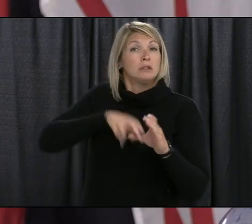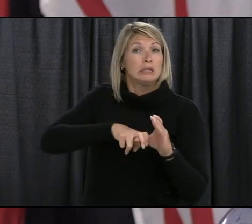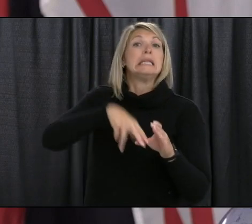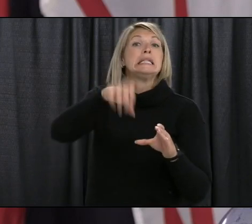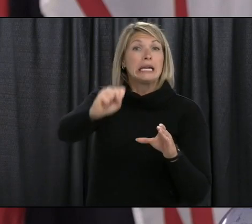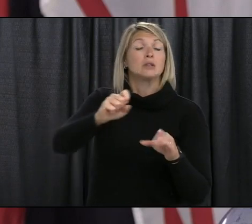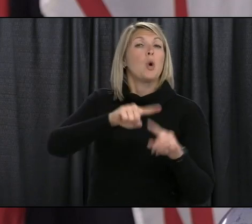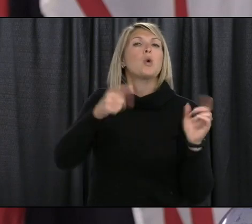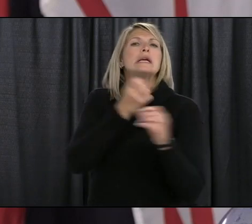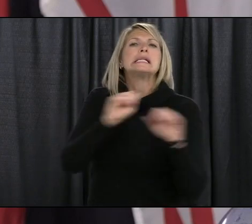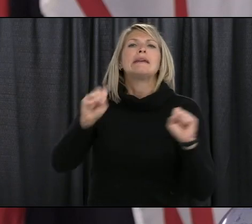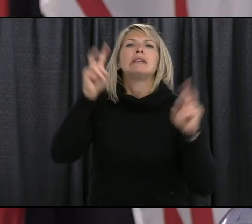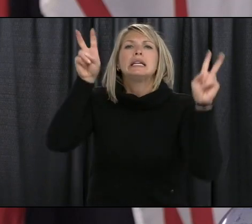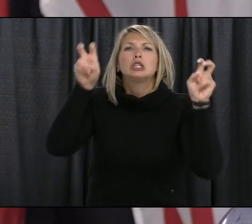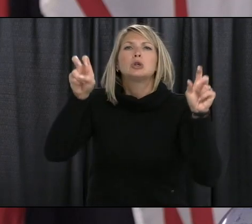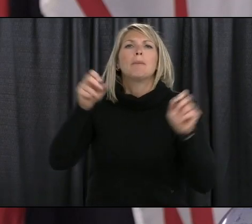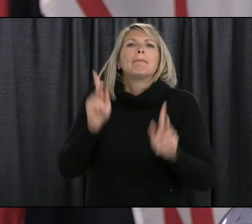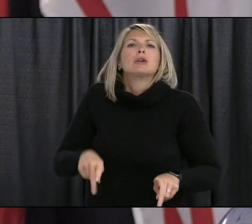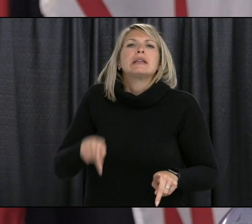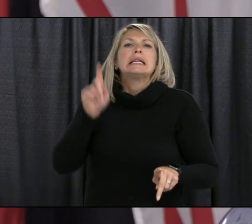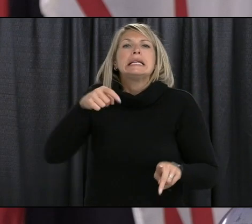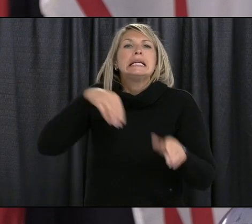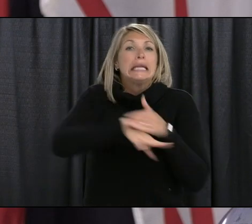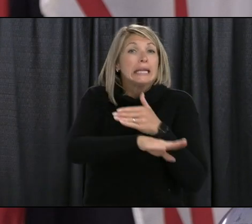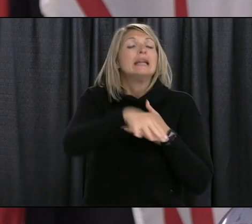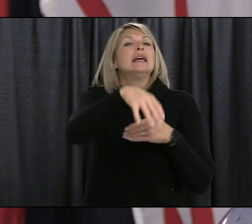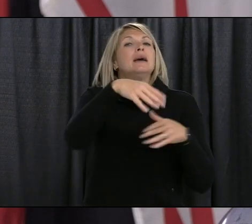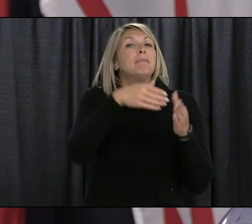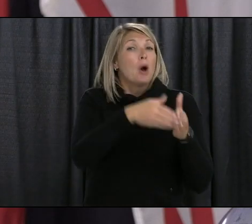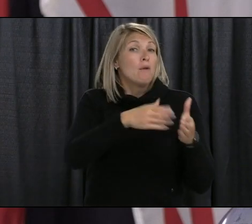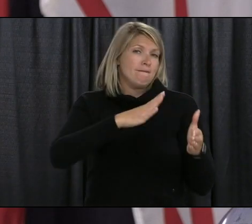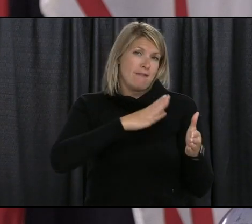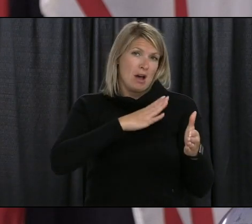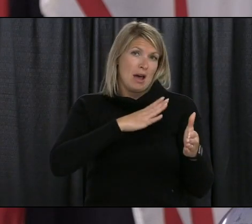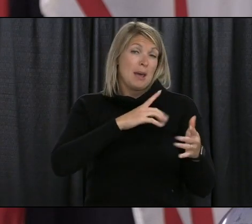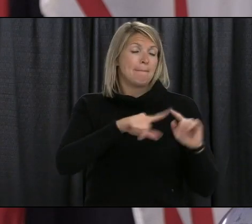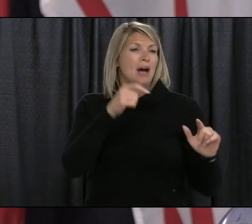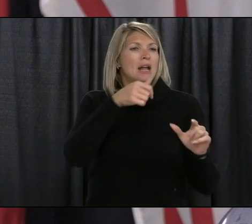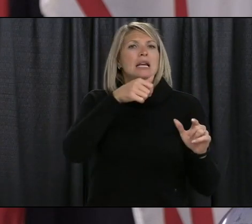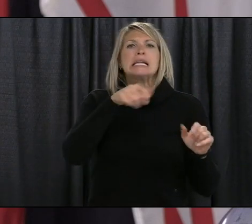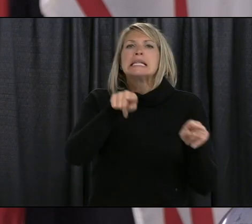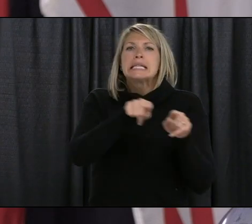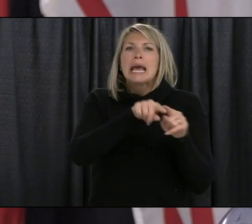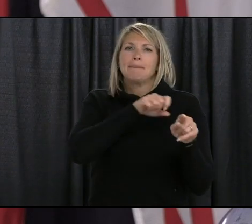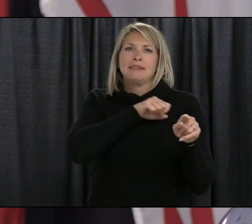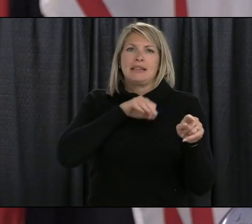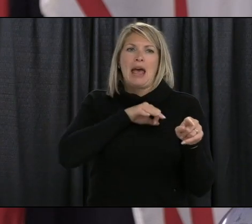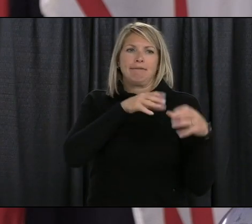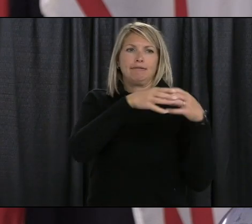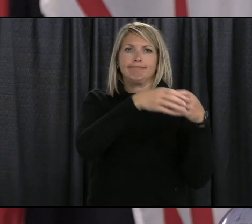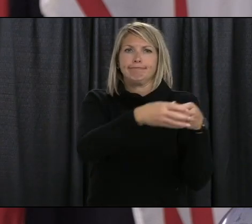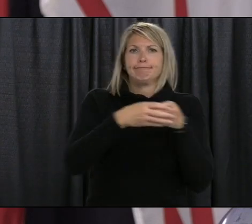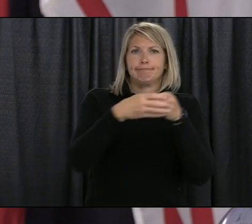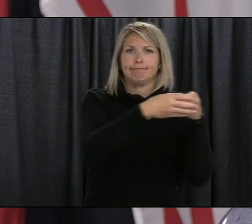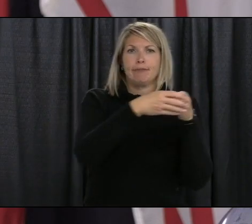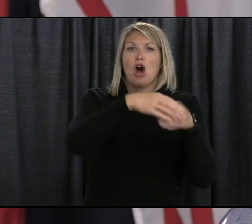vessel and you depart and return to a port within the Atlantic bubble, there is no requirement for